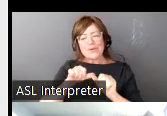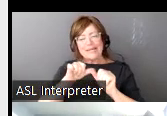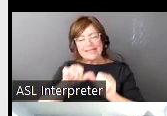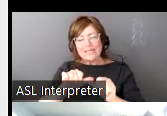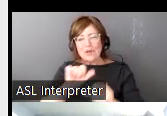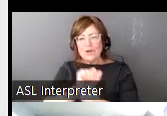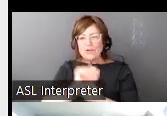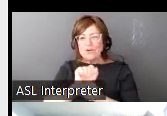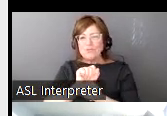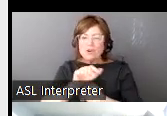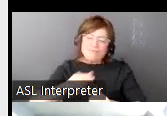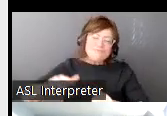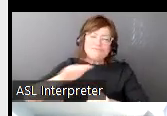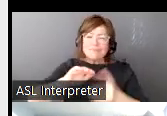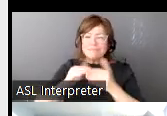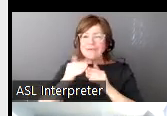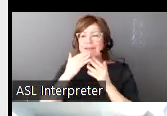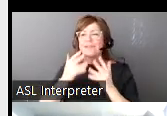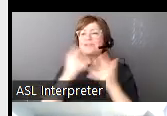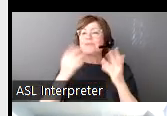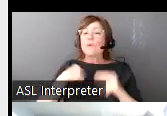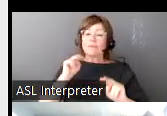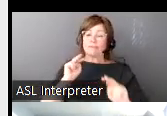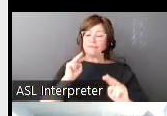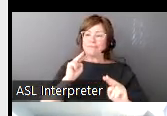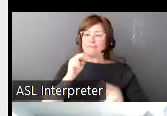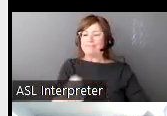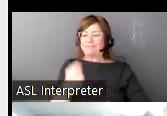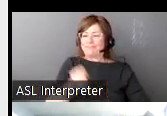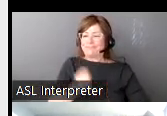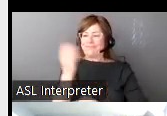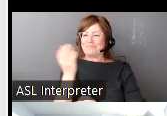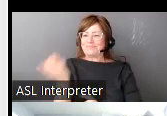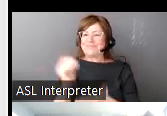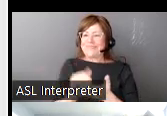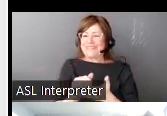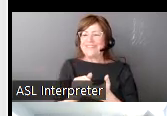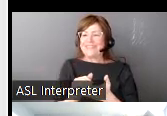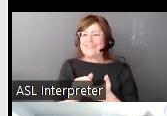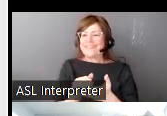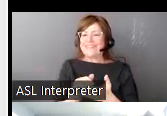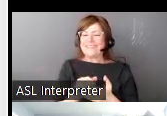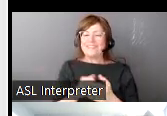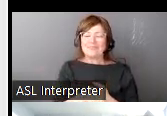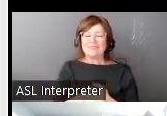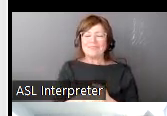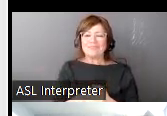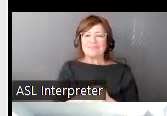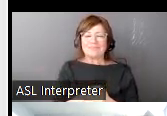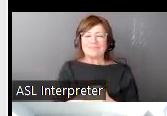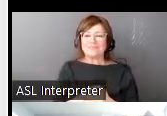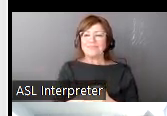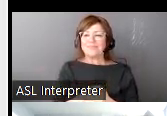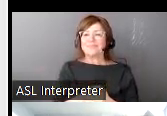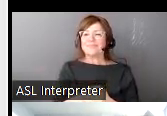So thank you so much. And we look forward to having you back again to present with Elder Abuse Prevention Ontario. Thank